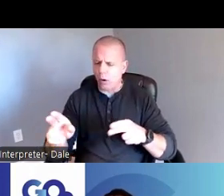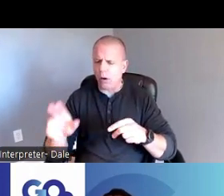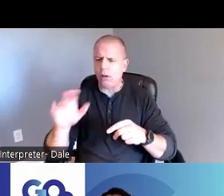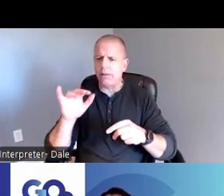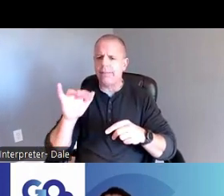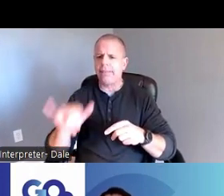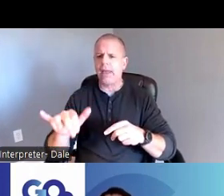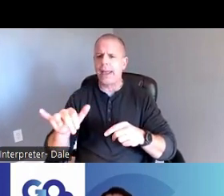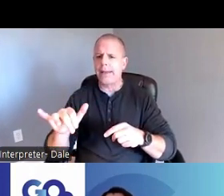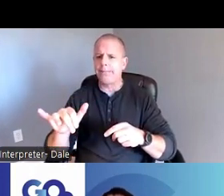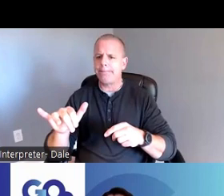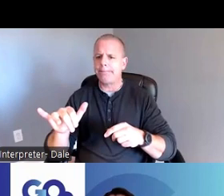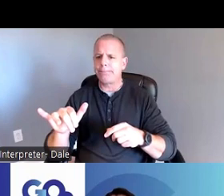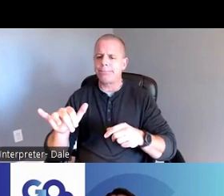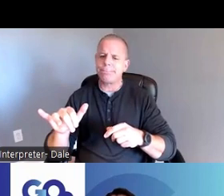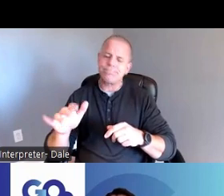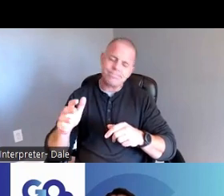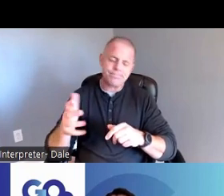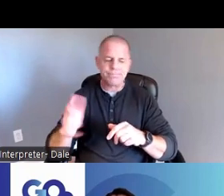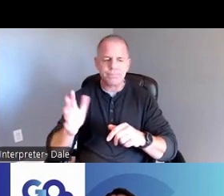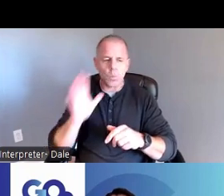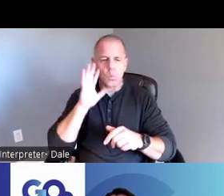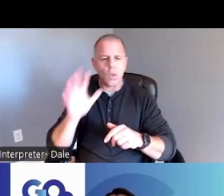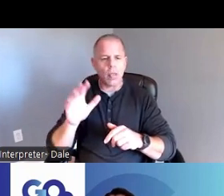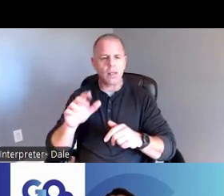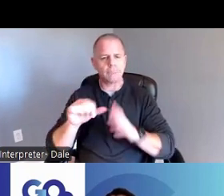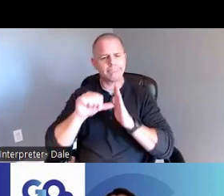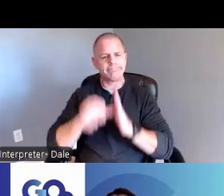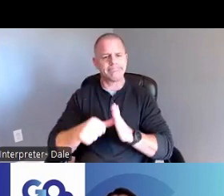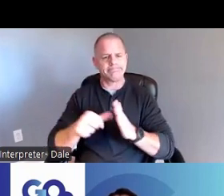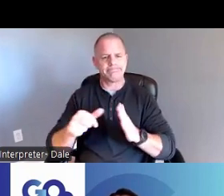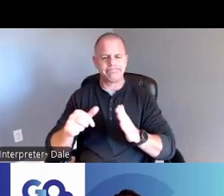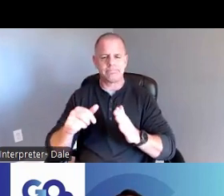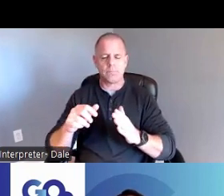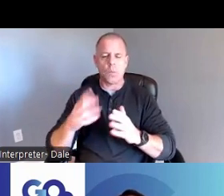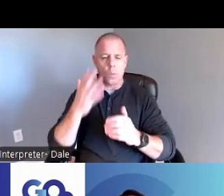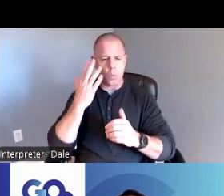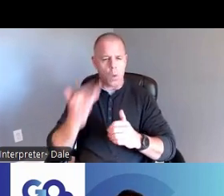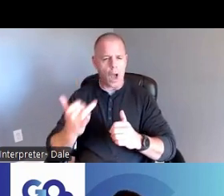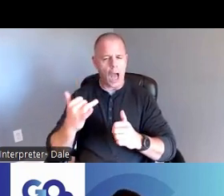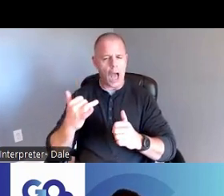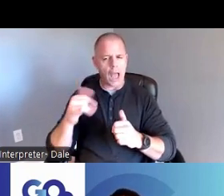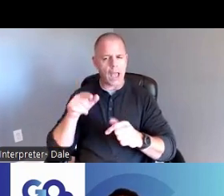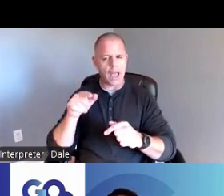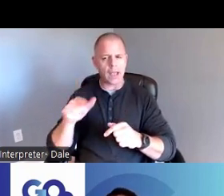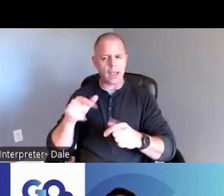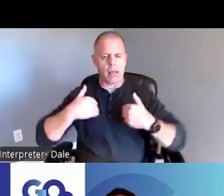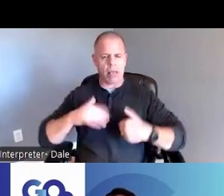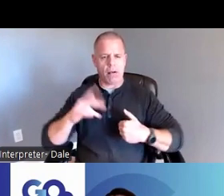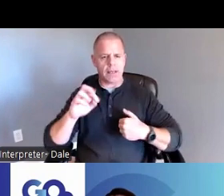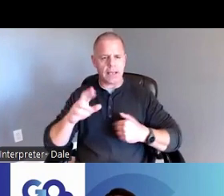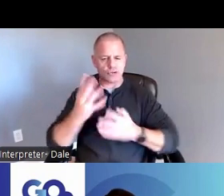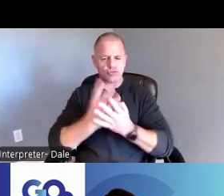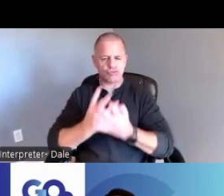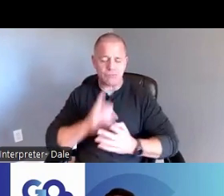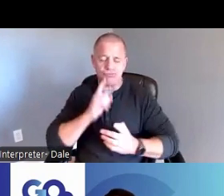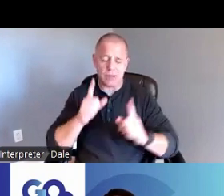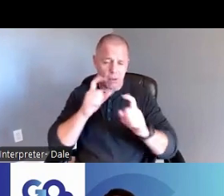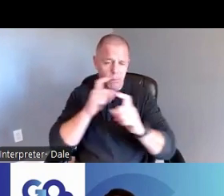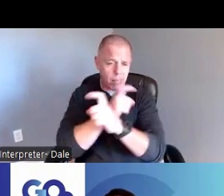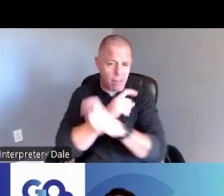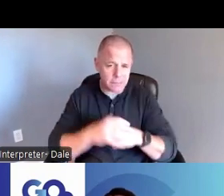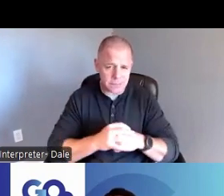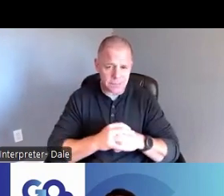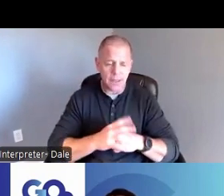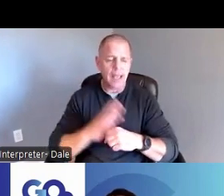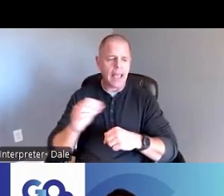have that that highlights the complexities of lung cancer screening and really normalizes what